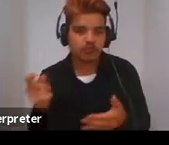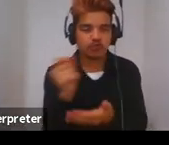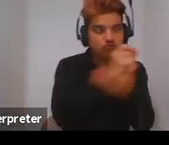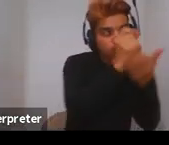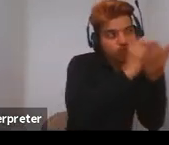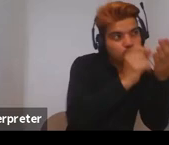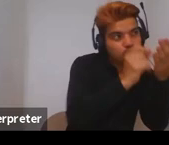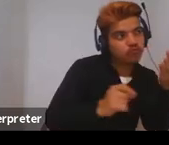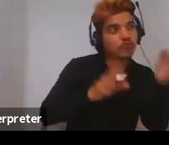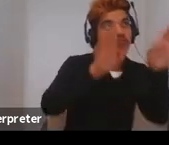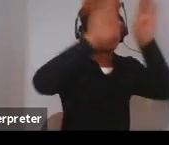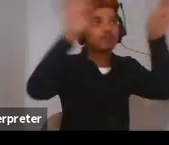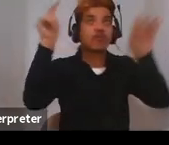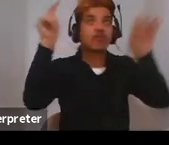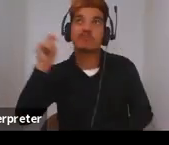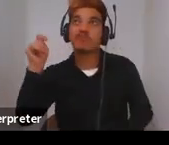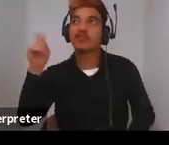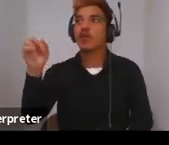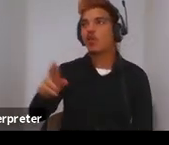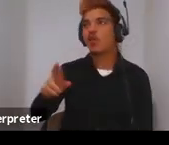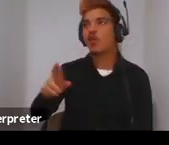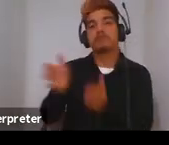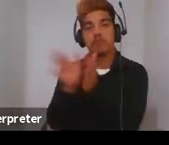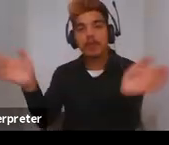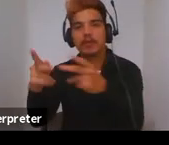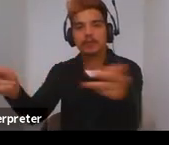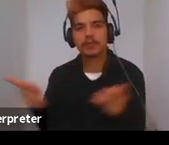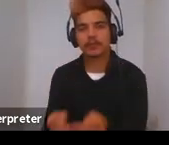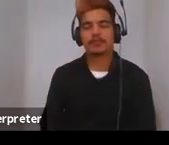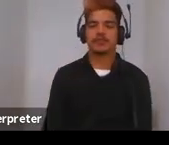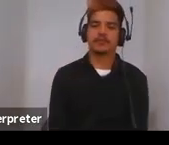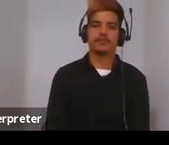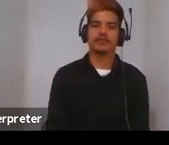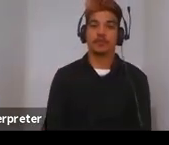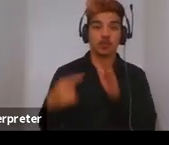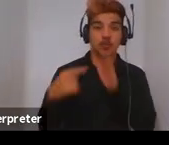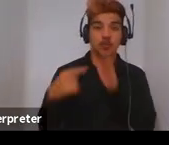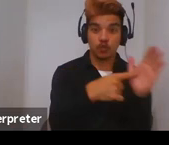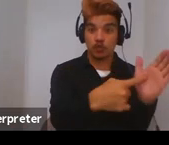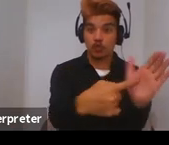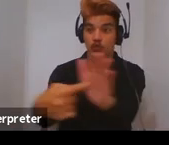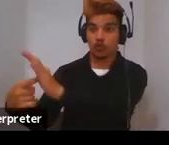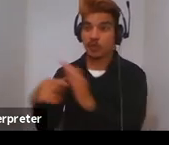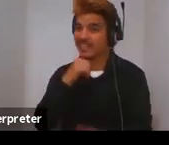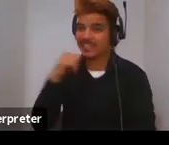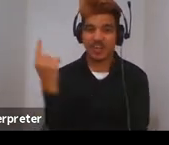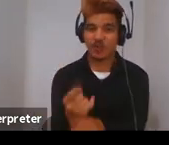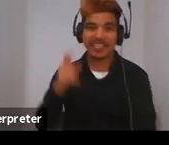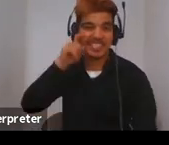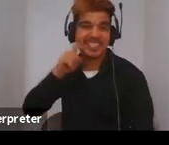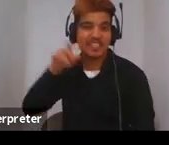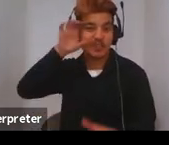about people on bathroom stalls or in other public places. Showing someone inappropriate sexual pictures or